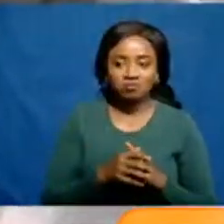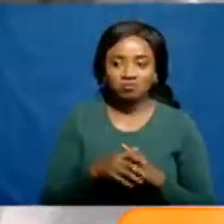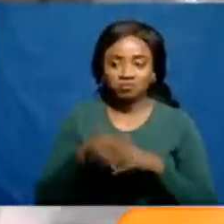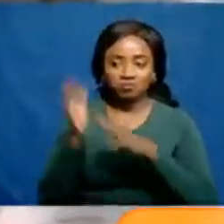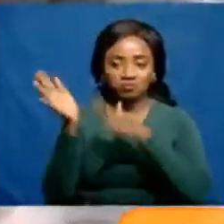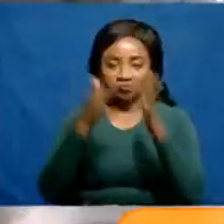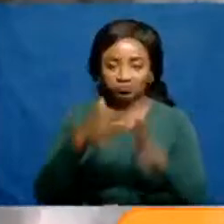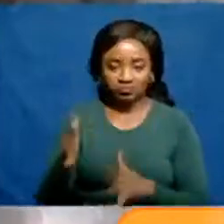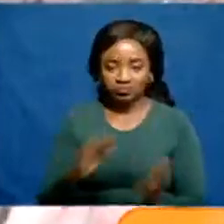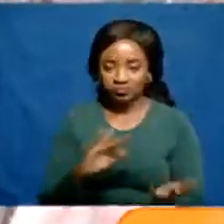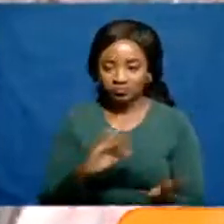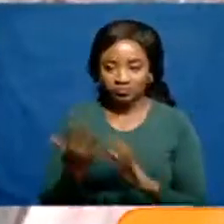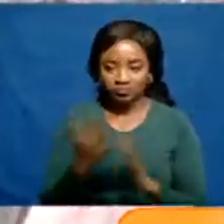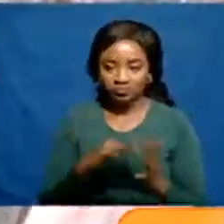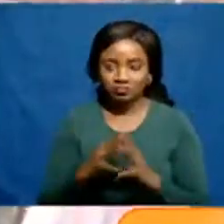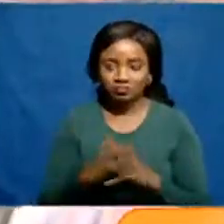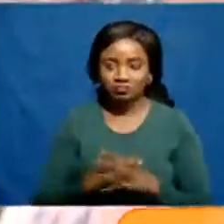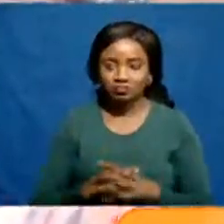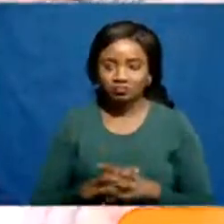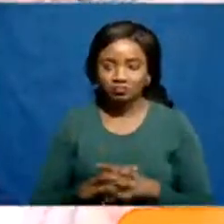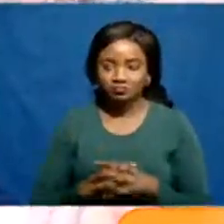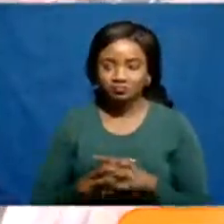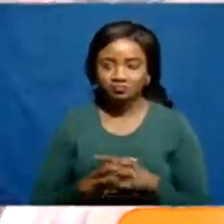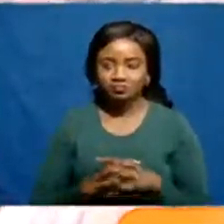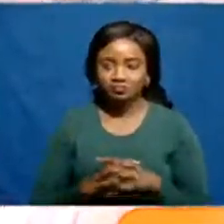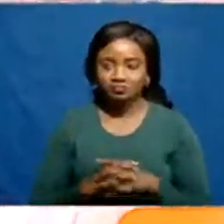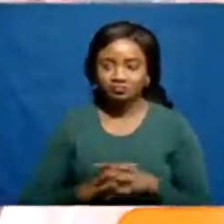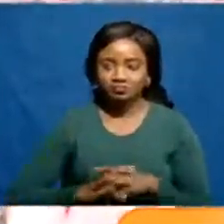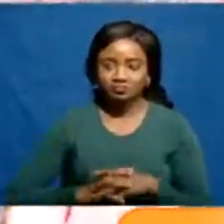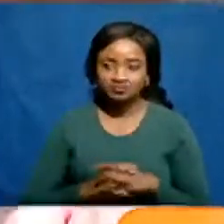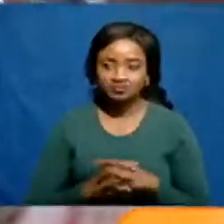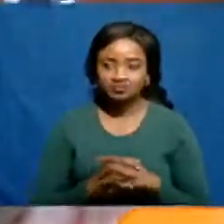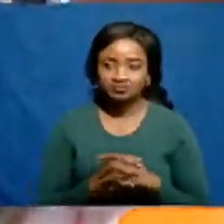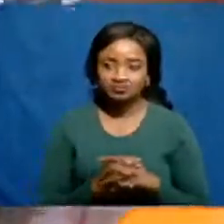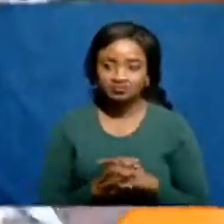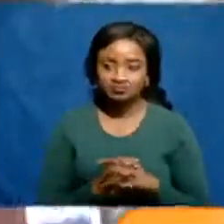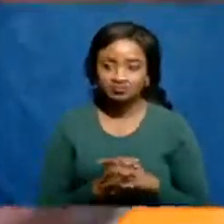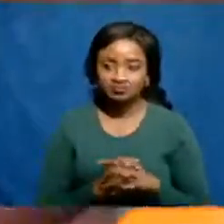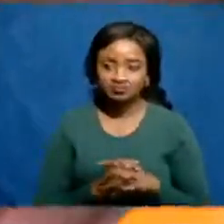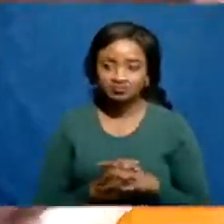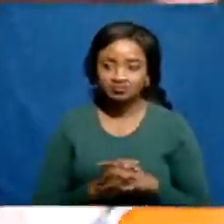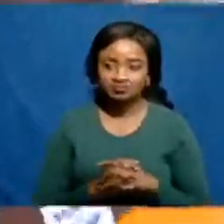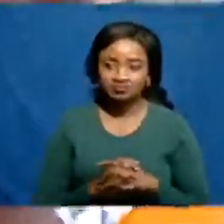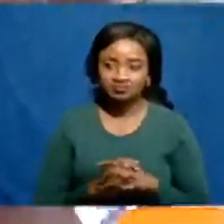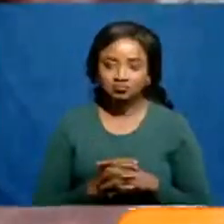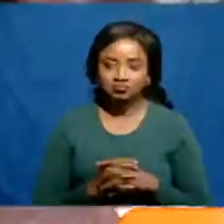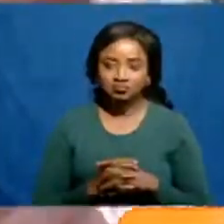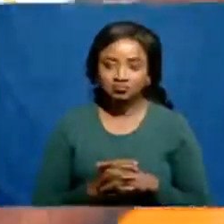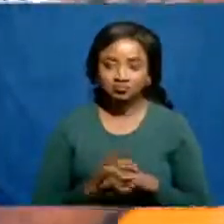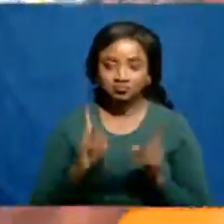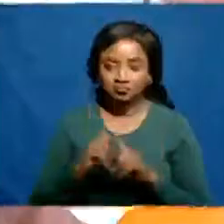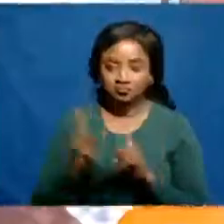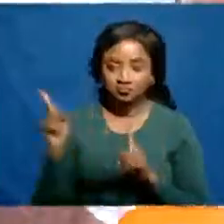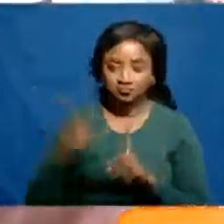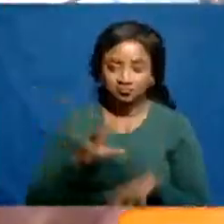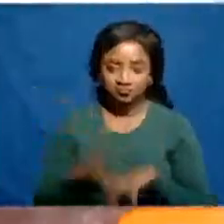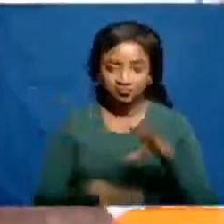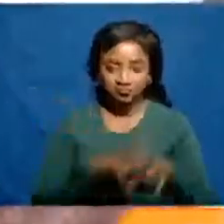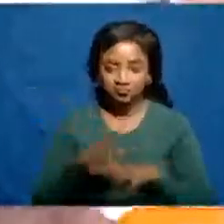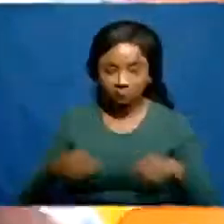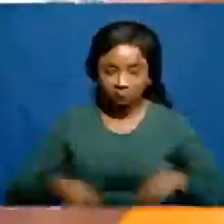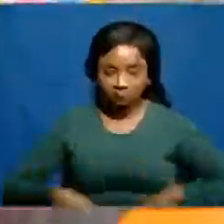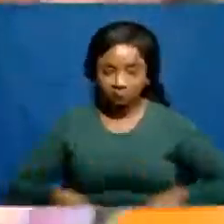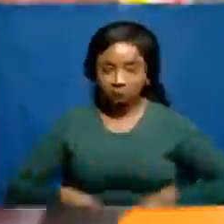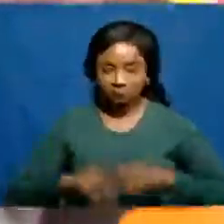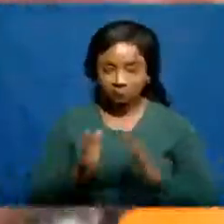climate patterns. The river flow and any other vein. The animal's abdomen is carefully